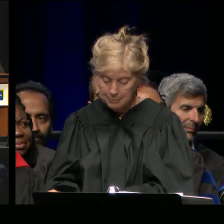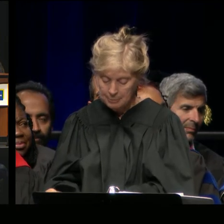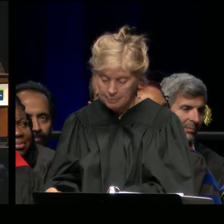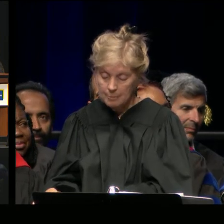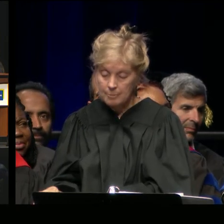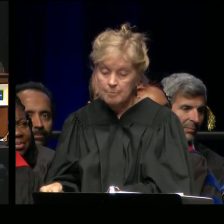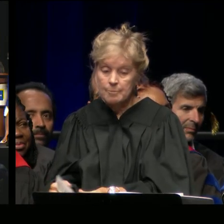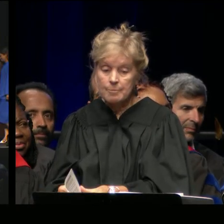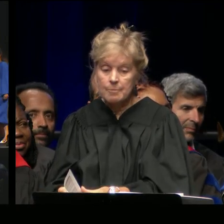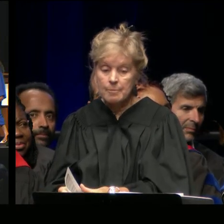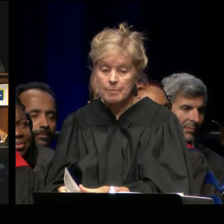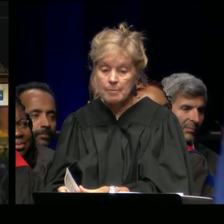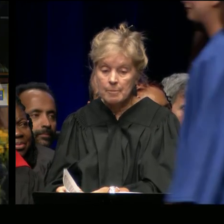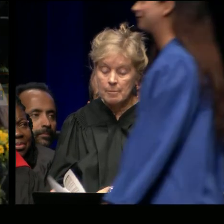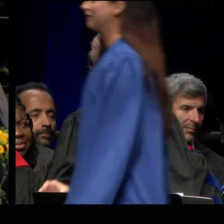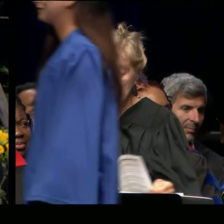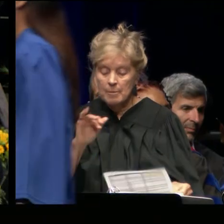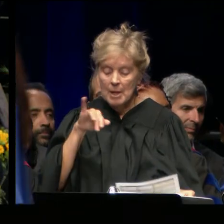Jasmeet Kaur.